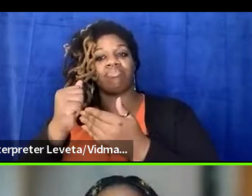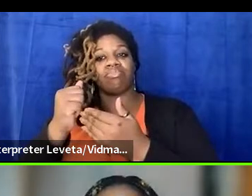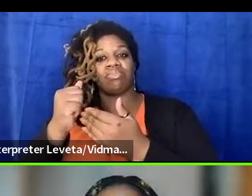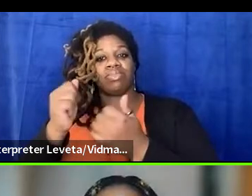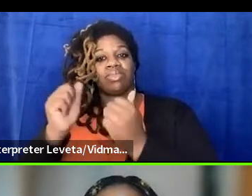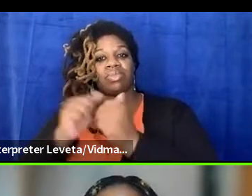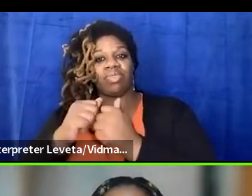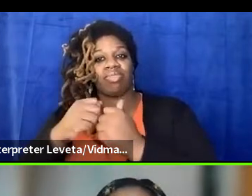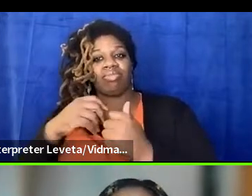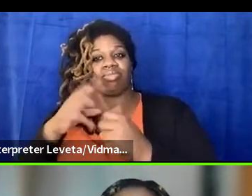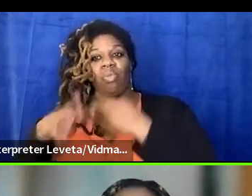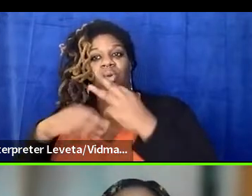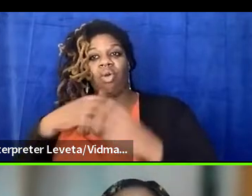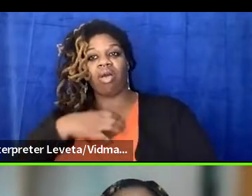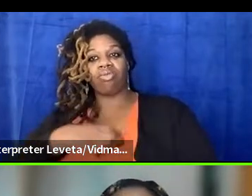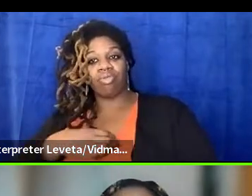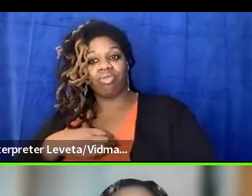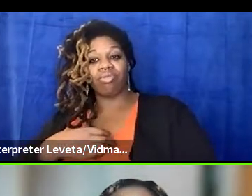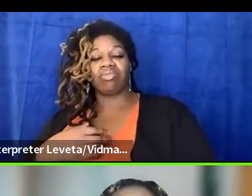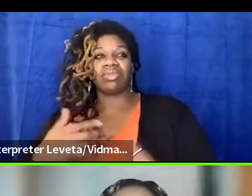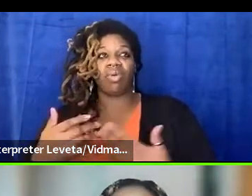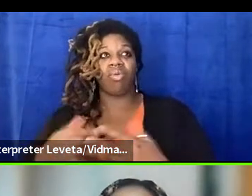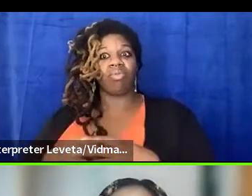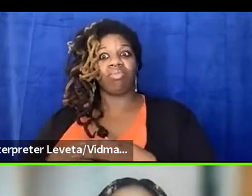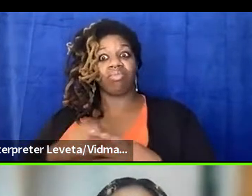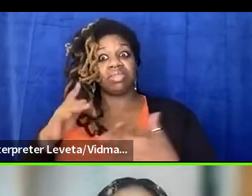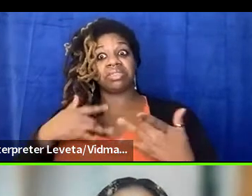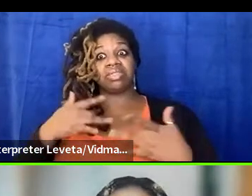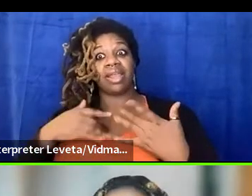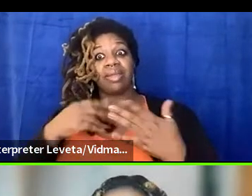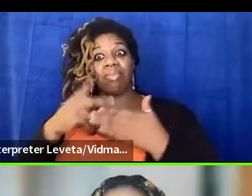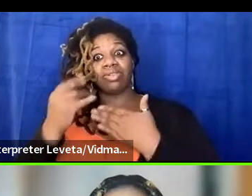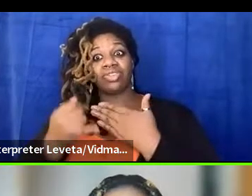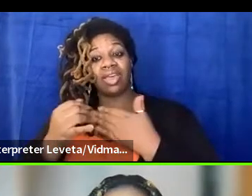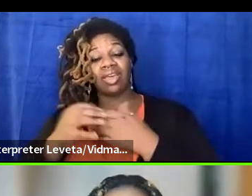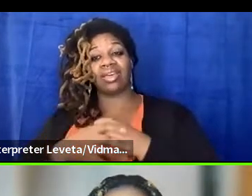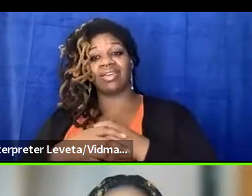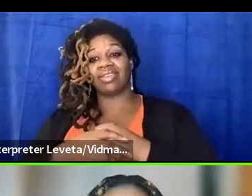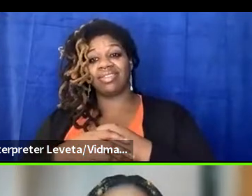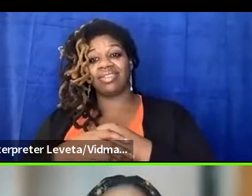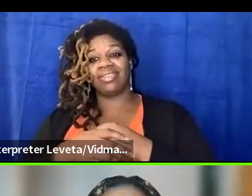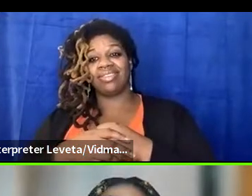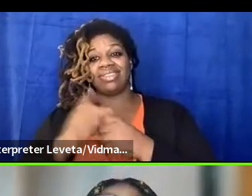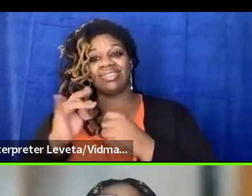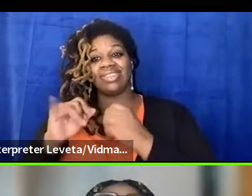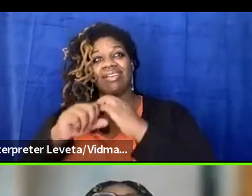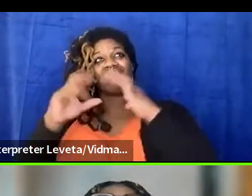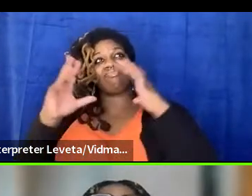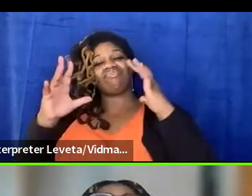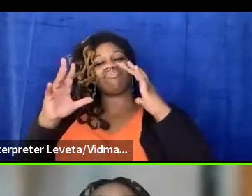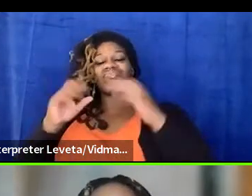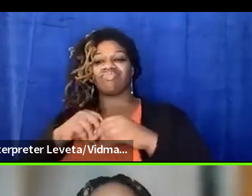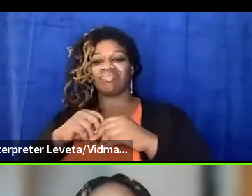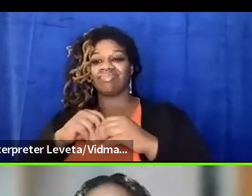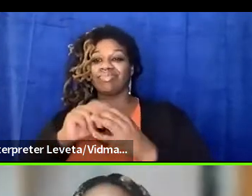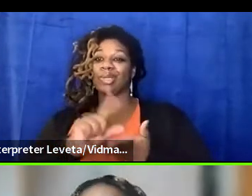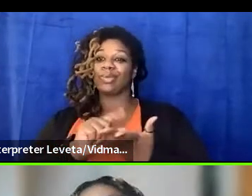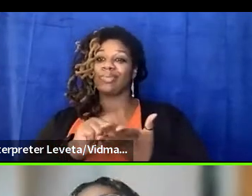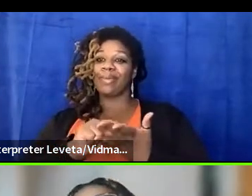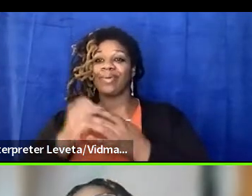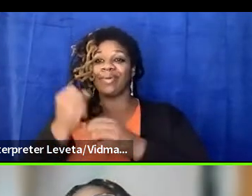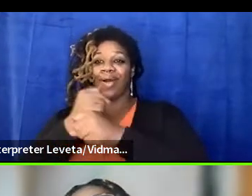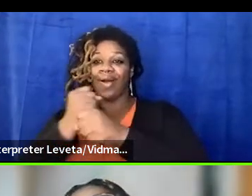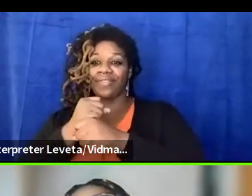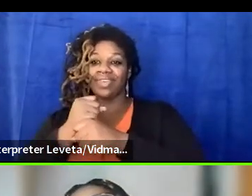guess in essence, it's sitting with my newspaper, reading coffee, drinking coffee while